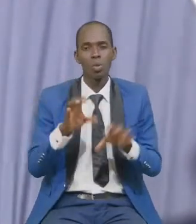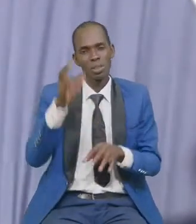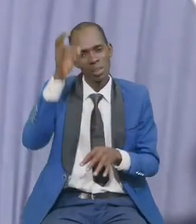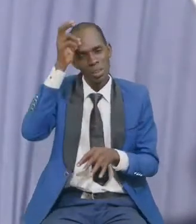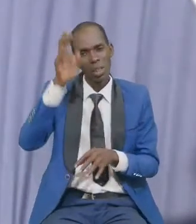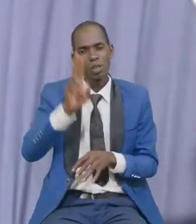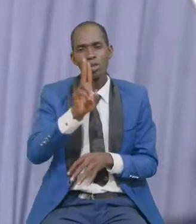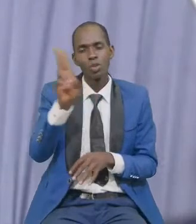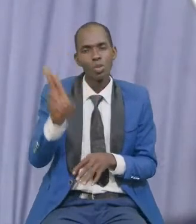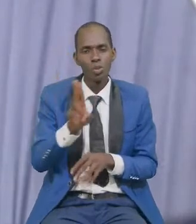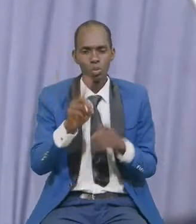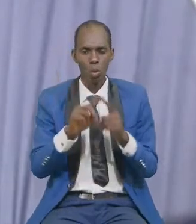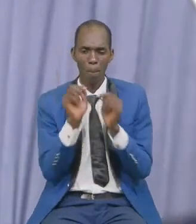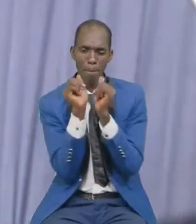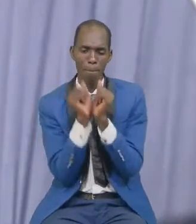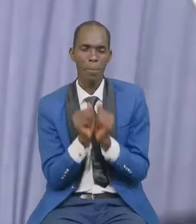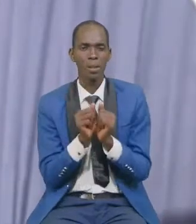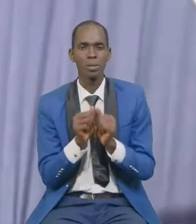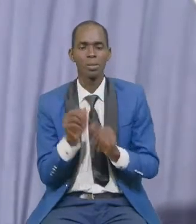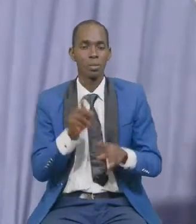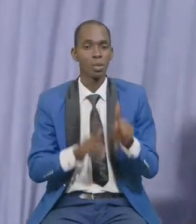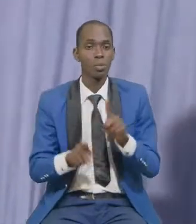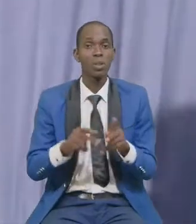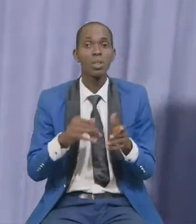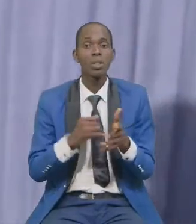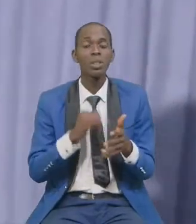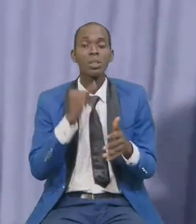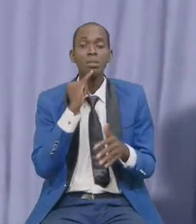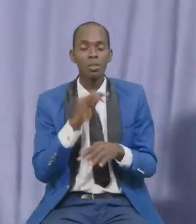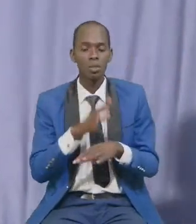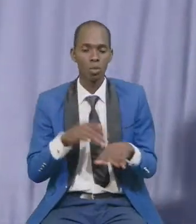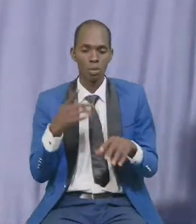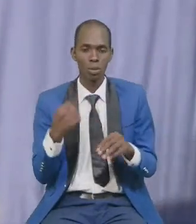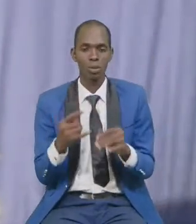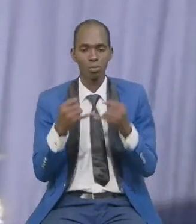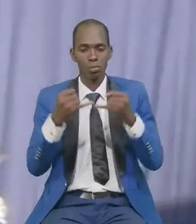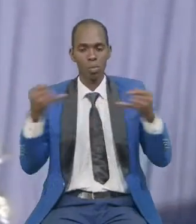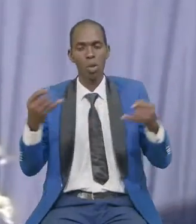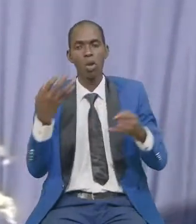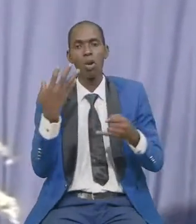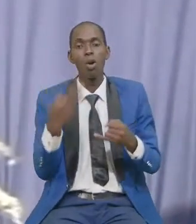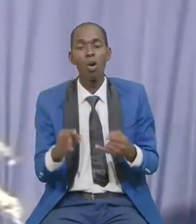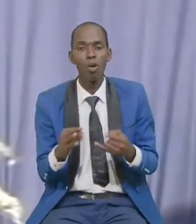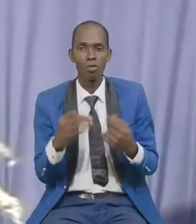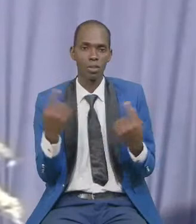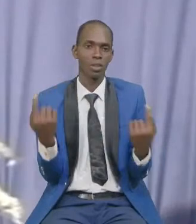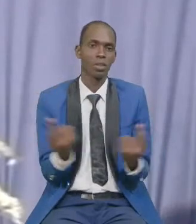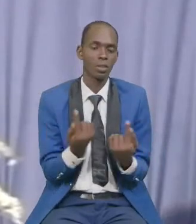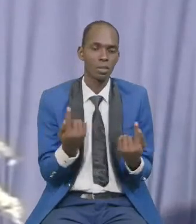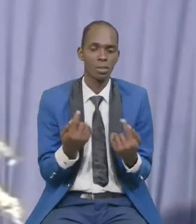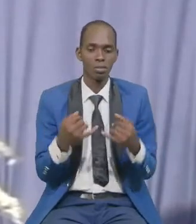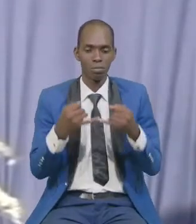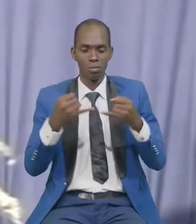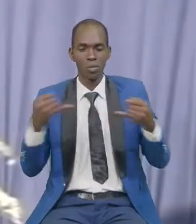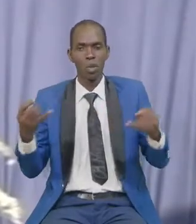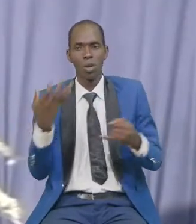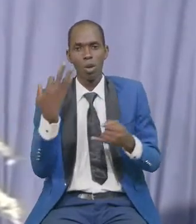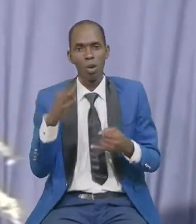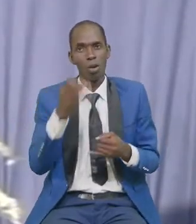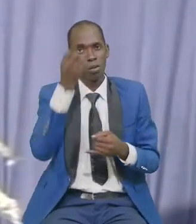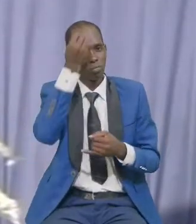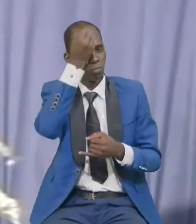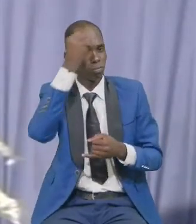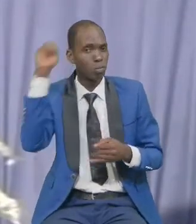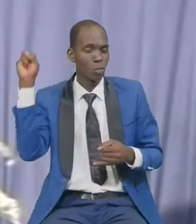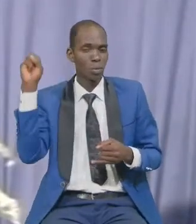a cord of sin. It's a cord of iniquity. It's a cord of rebellion. It's a cord